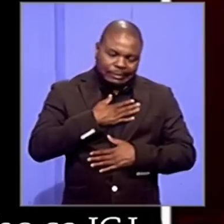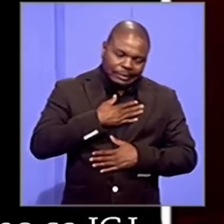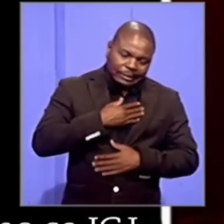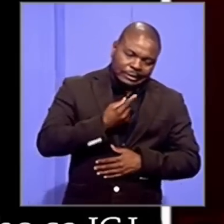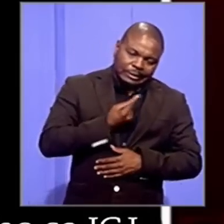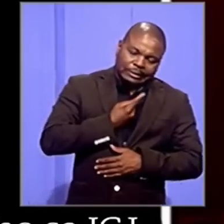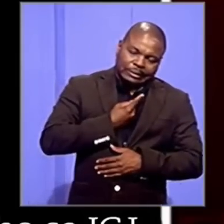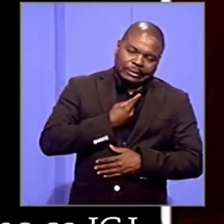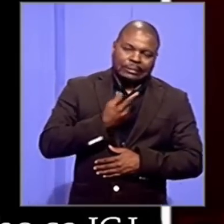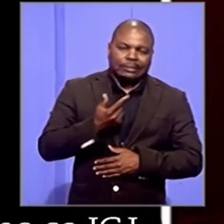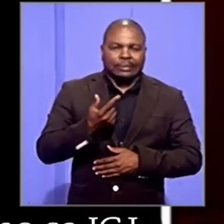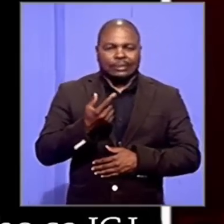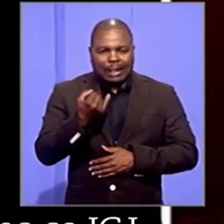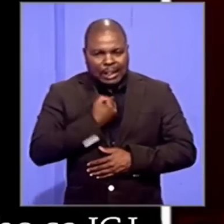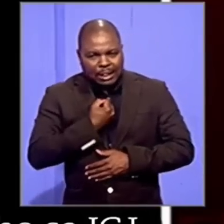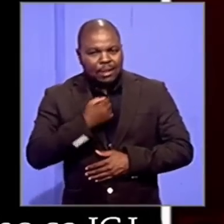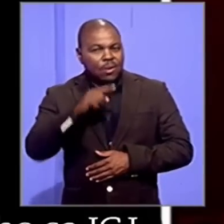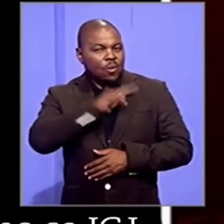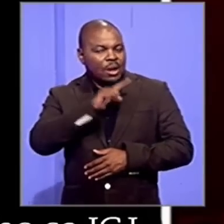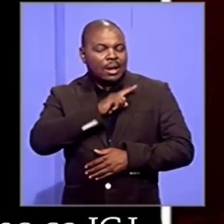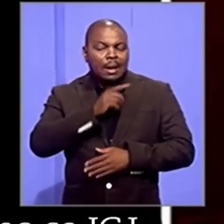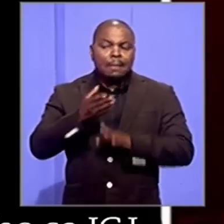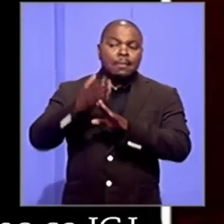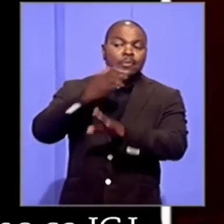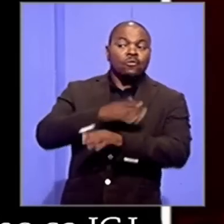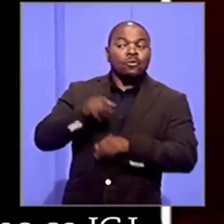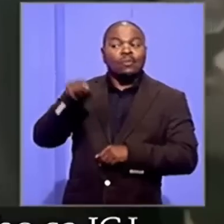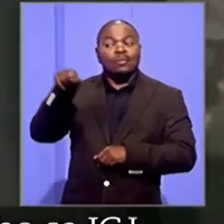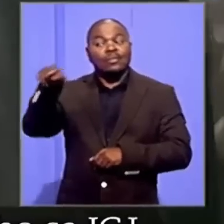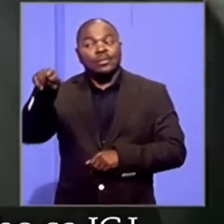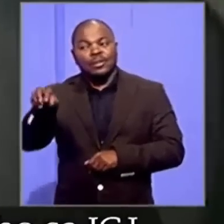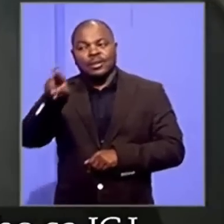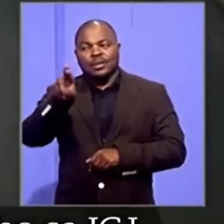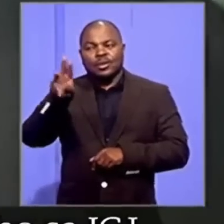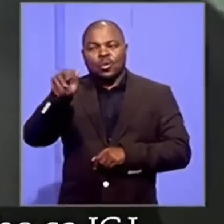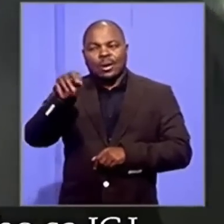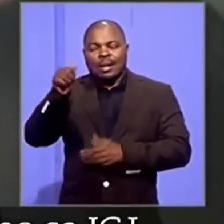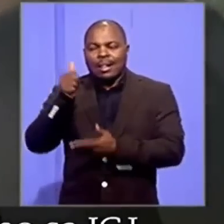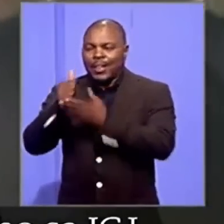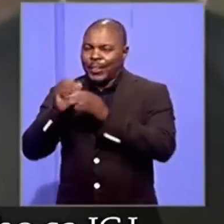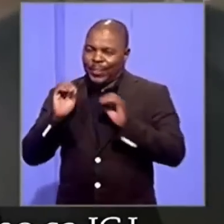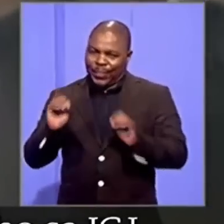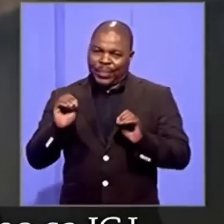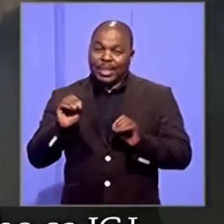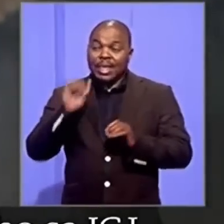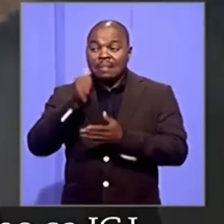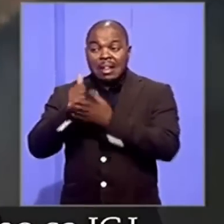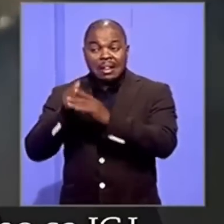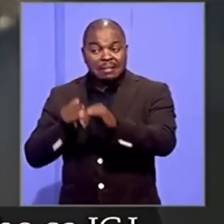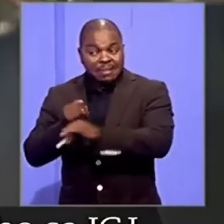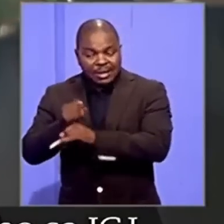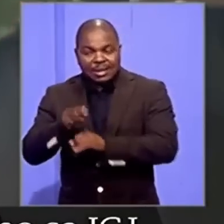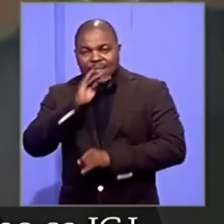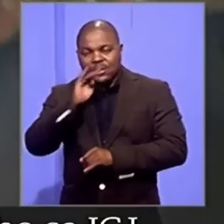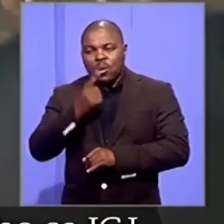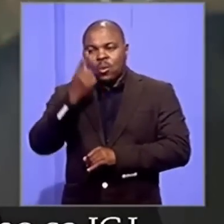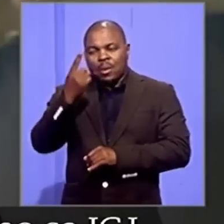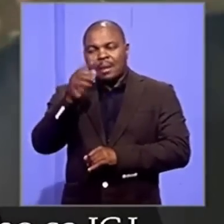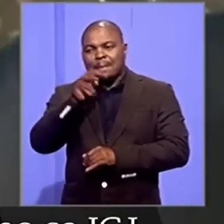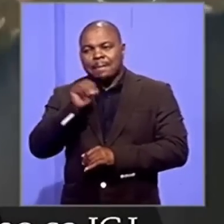hore ikabe ba ile ba phallela Rwanda mme ho ka be ho sa shwa batho ba milione